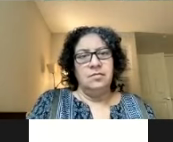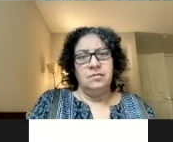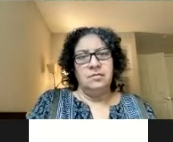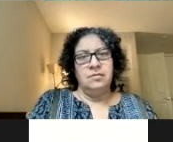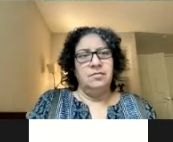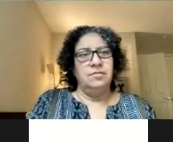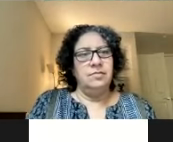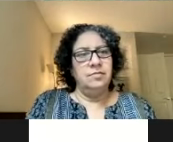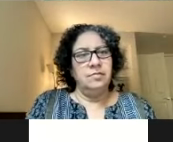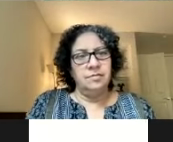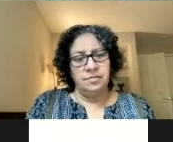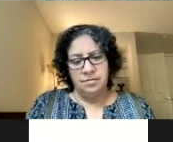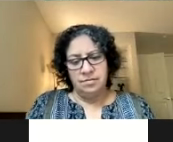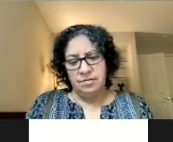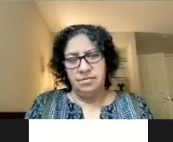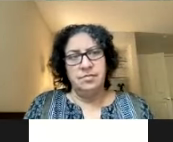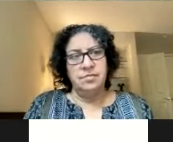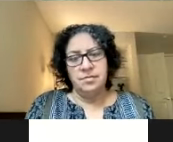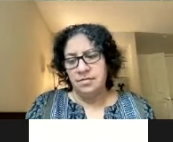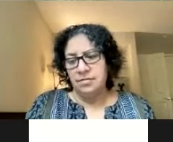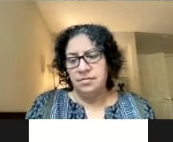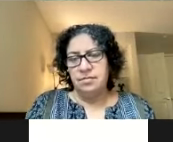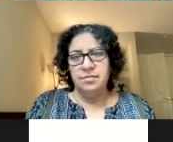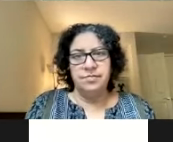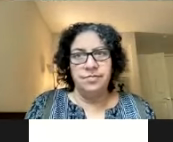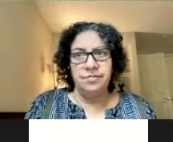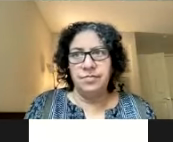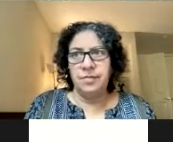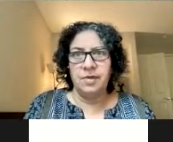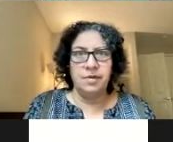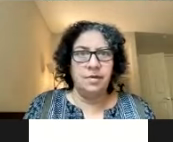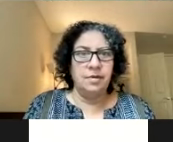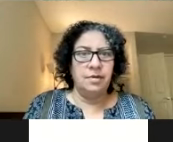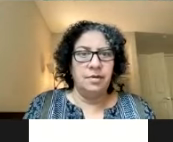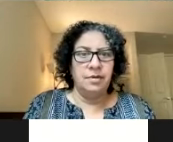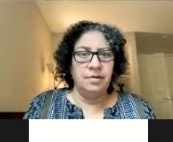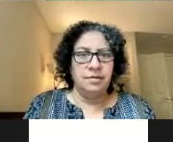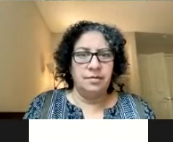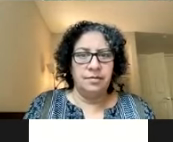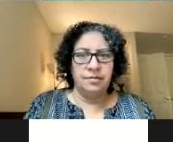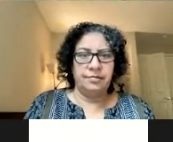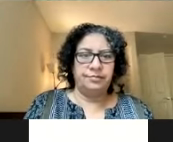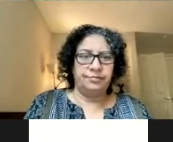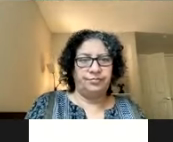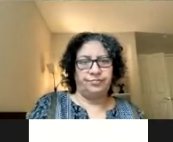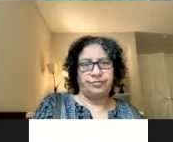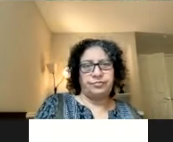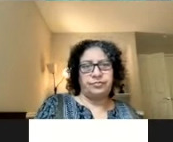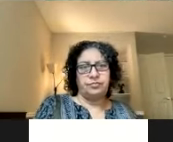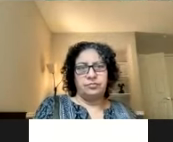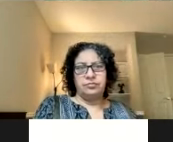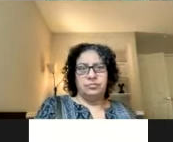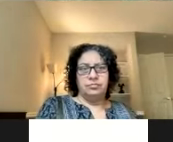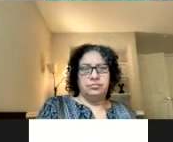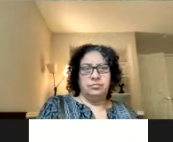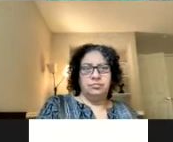And he asked, he said, "Have you ever thought about playing the drums?" And in that moment, Mr. Jensen, he leaned back and he